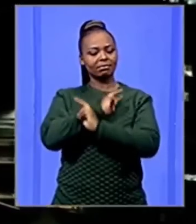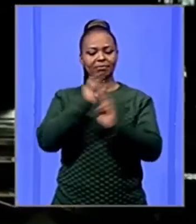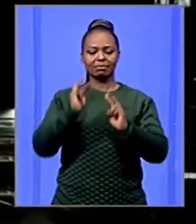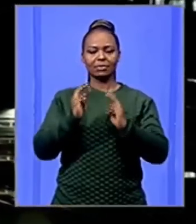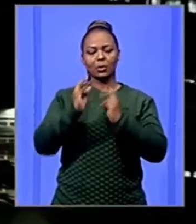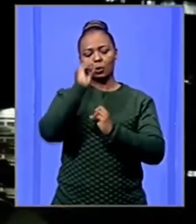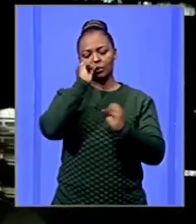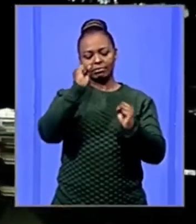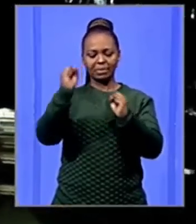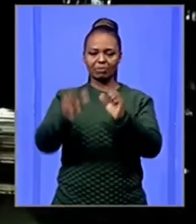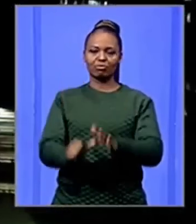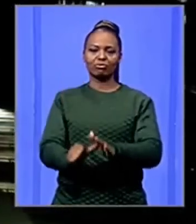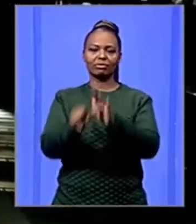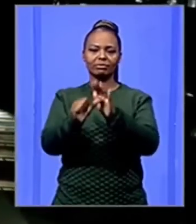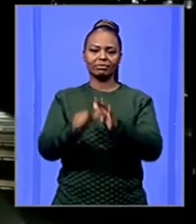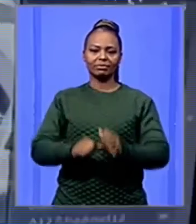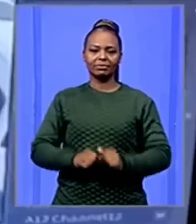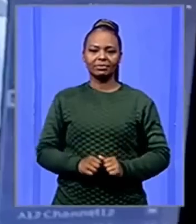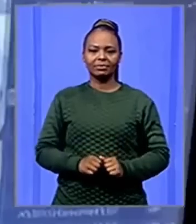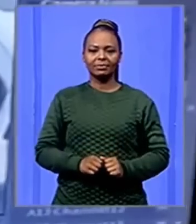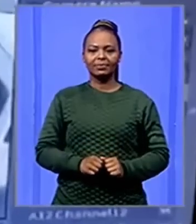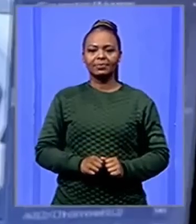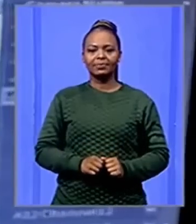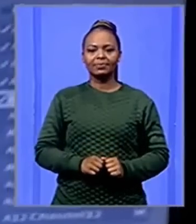ka tshedimosetso.